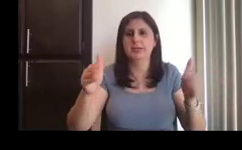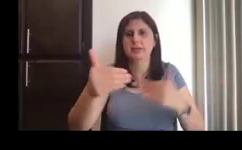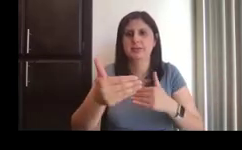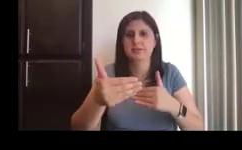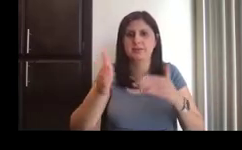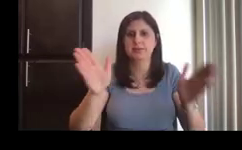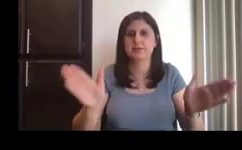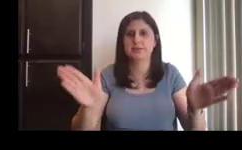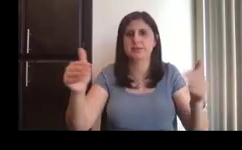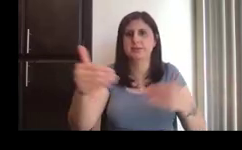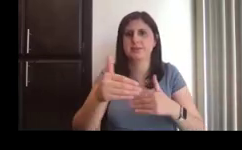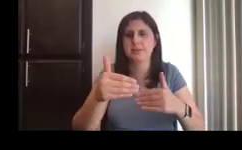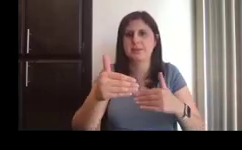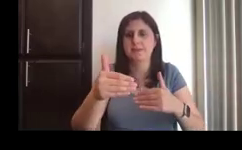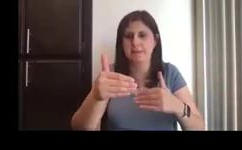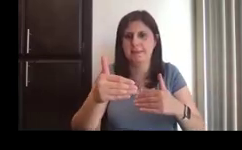Box.